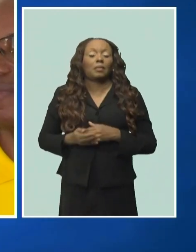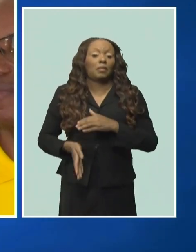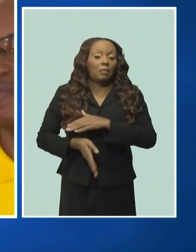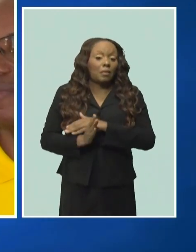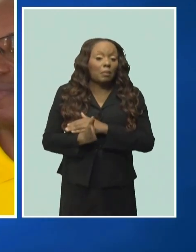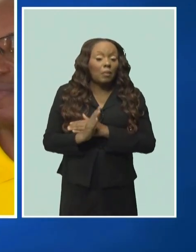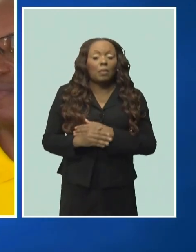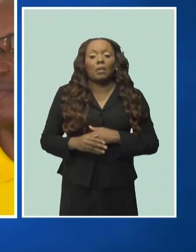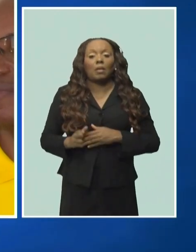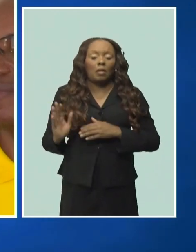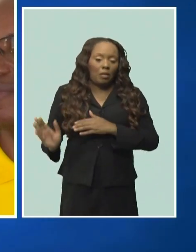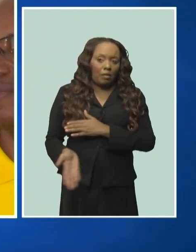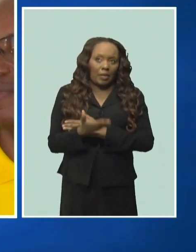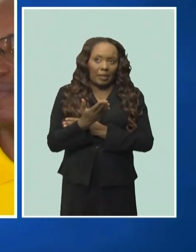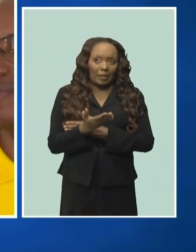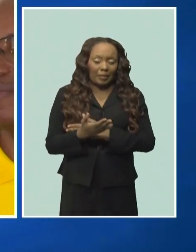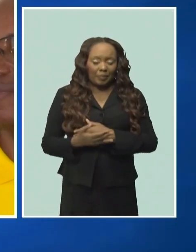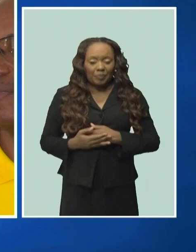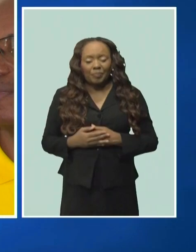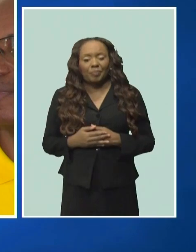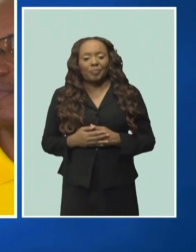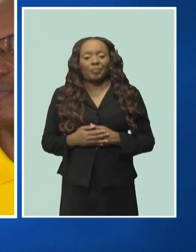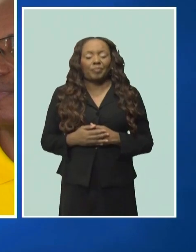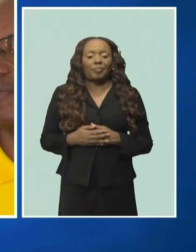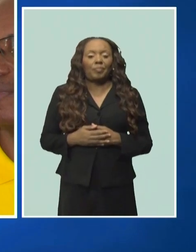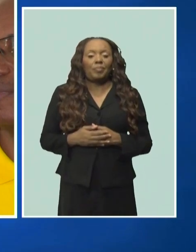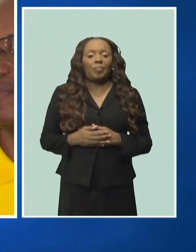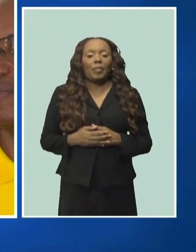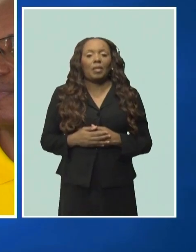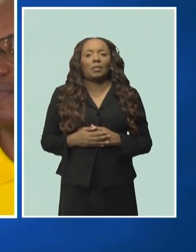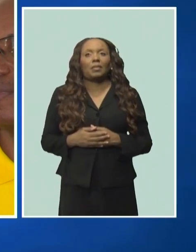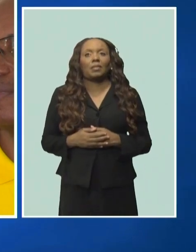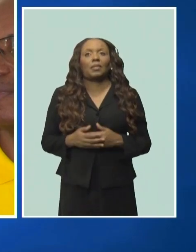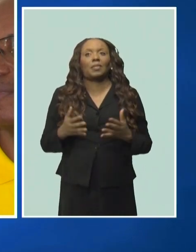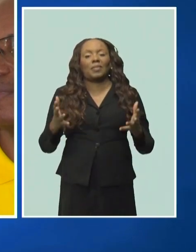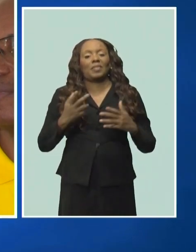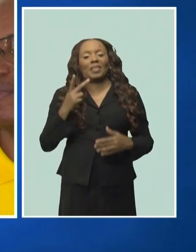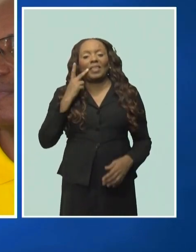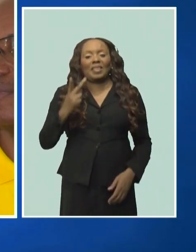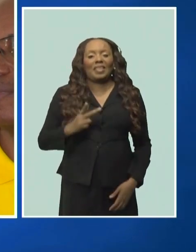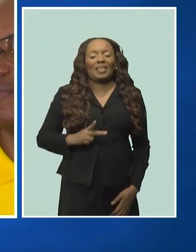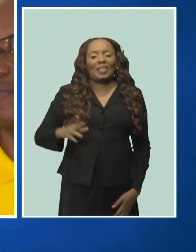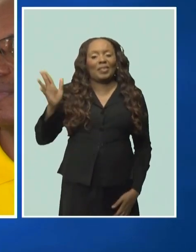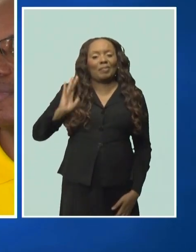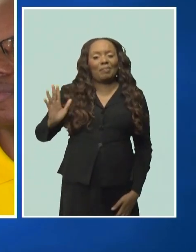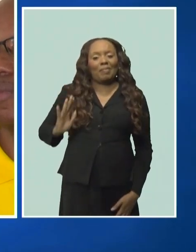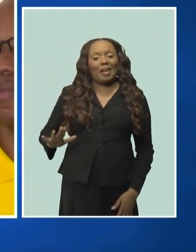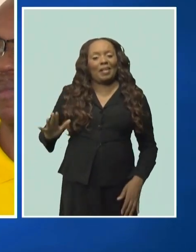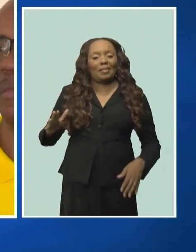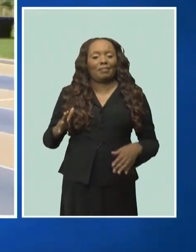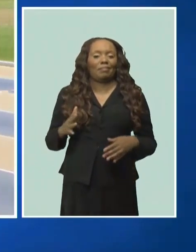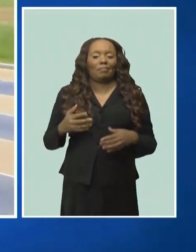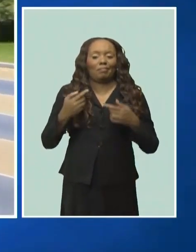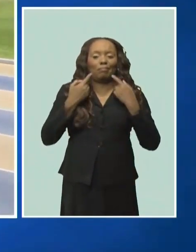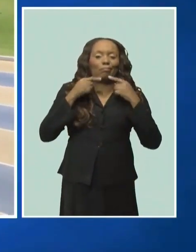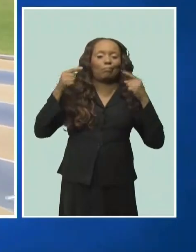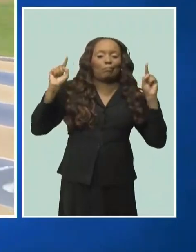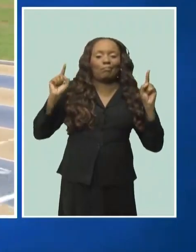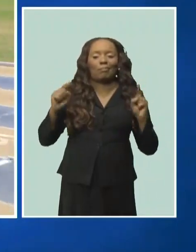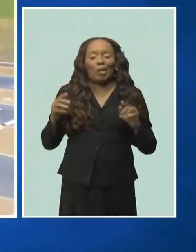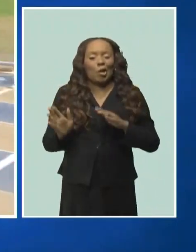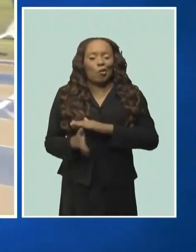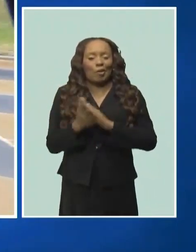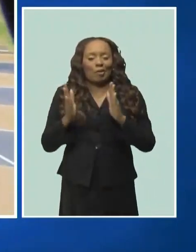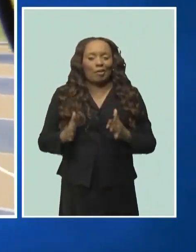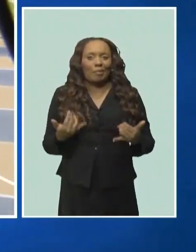giving these sports opportunity to show and to see some of these old legends of cricket coming out to play. The finals for track and field are